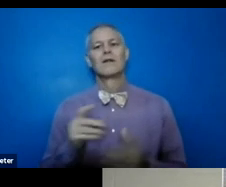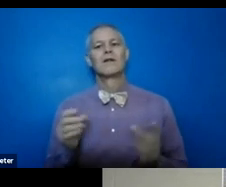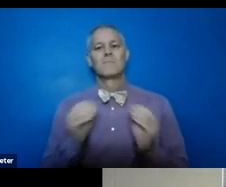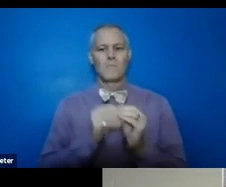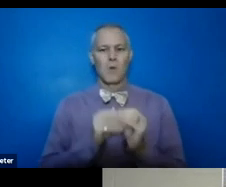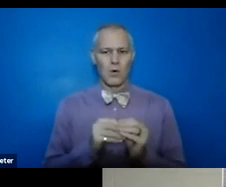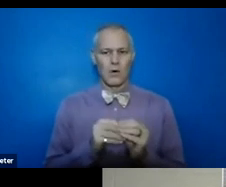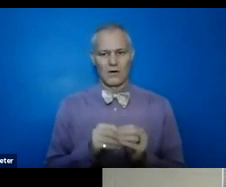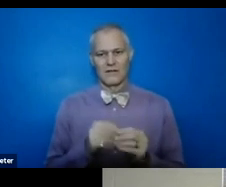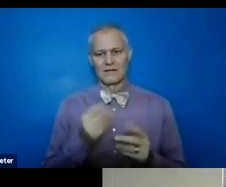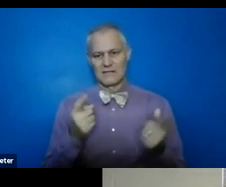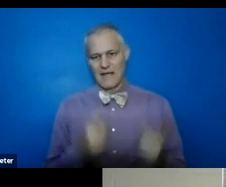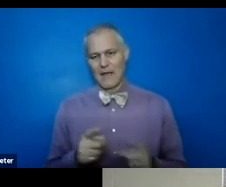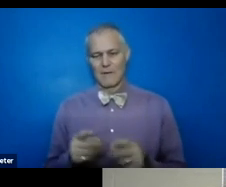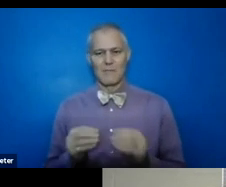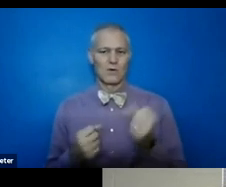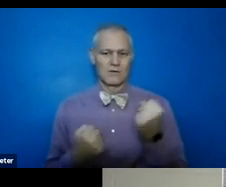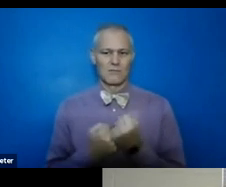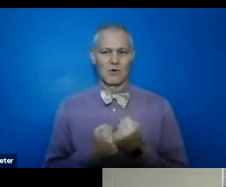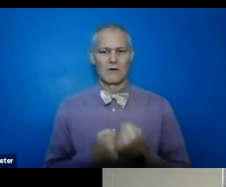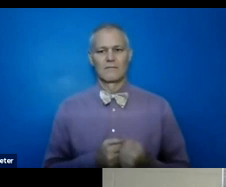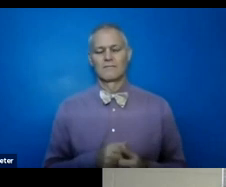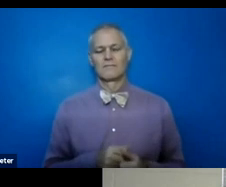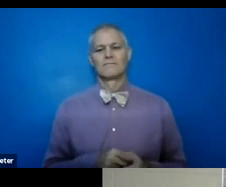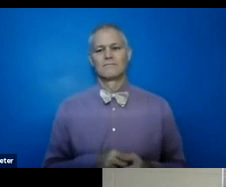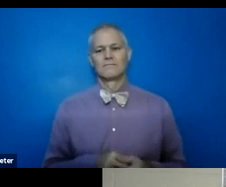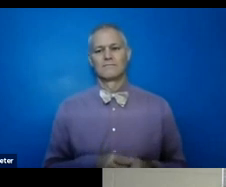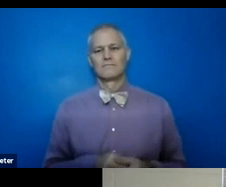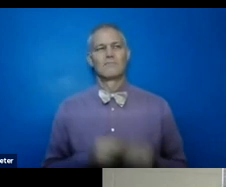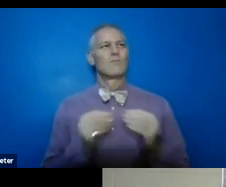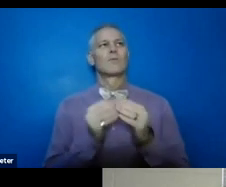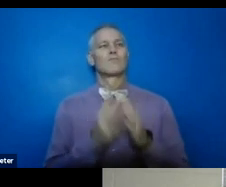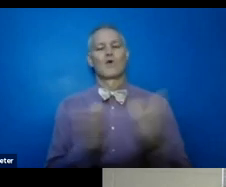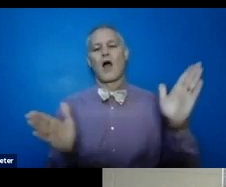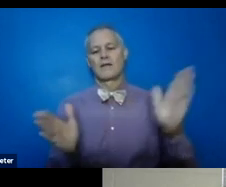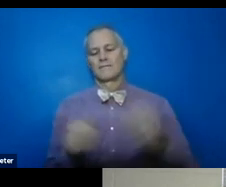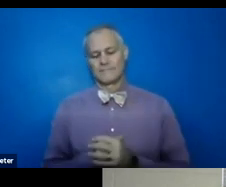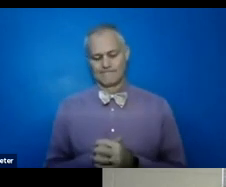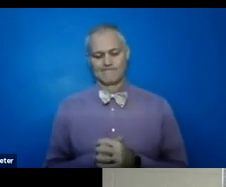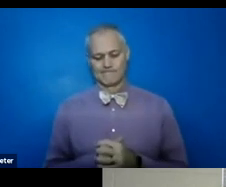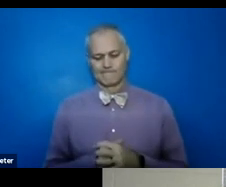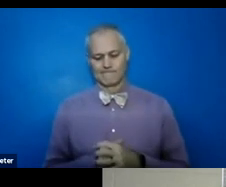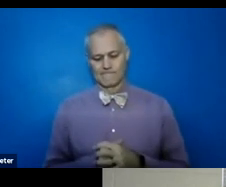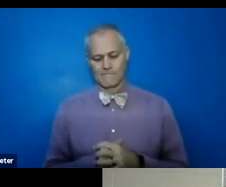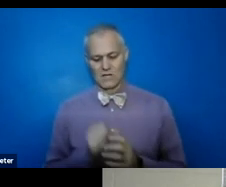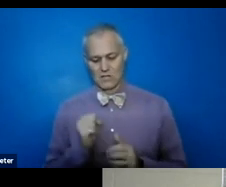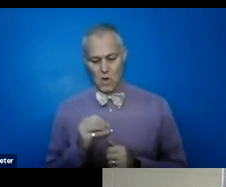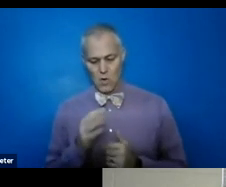of this happening and a lot more support for this at a much broader scale. So